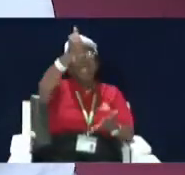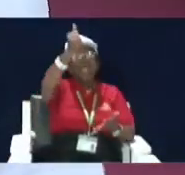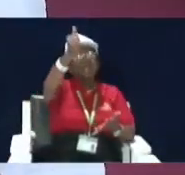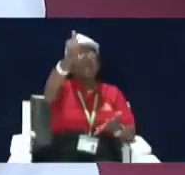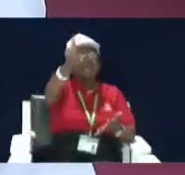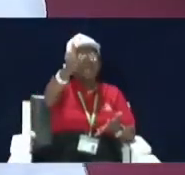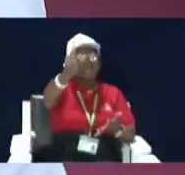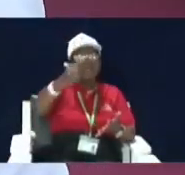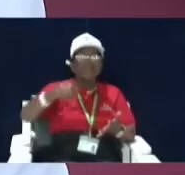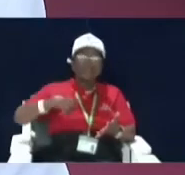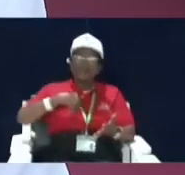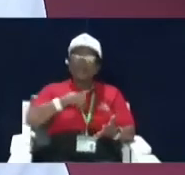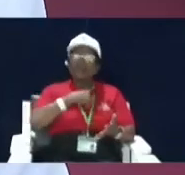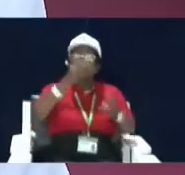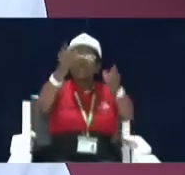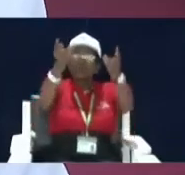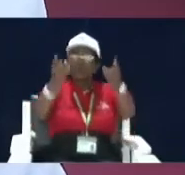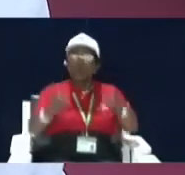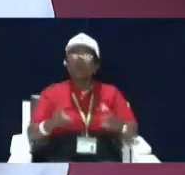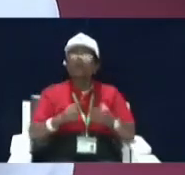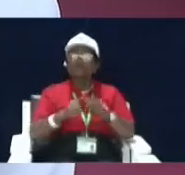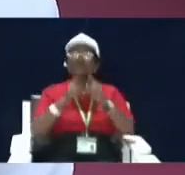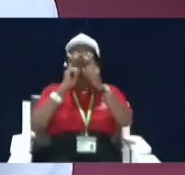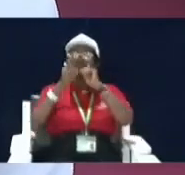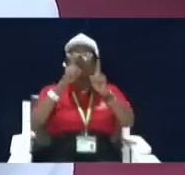We want to talk about wonder spiritual.